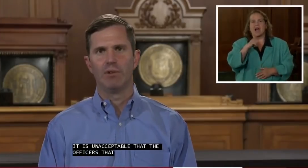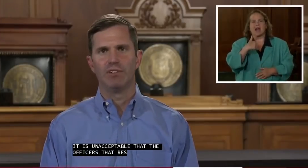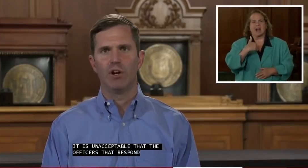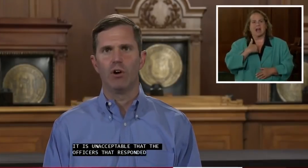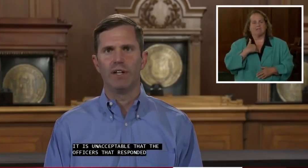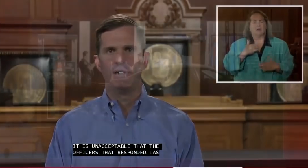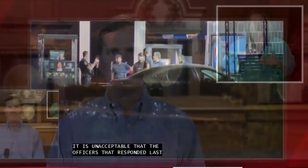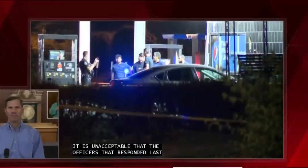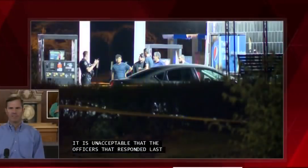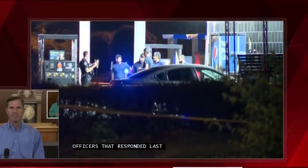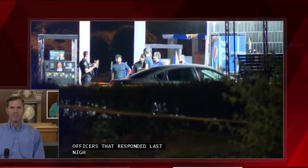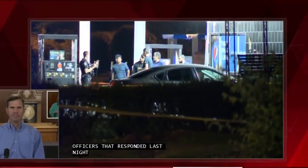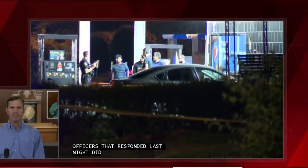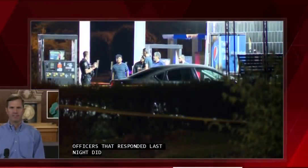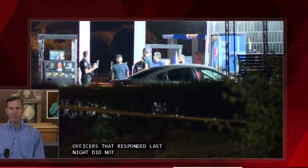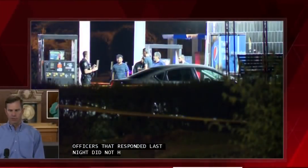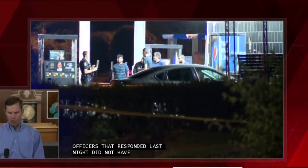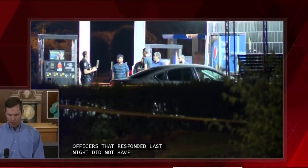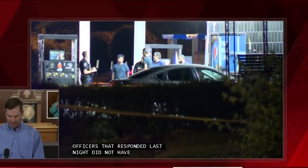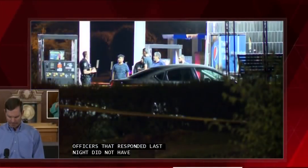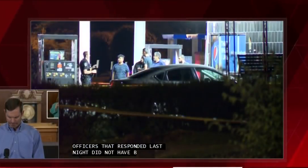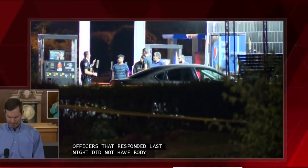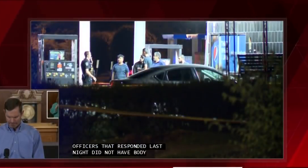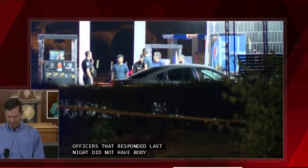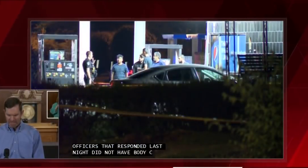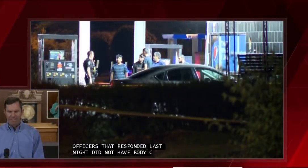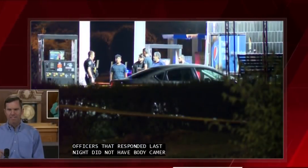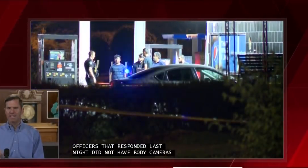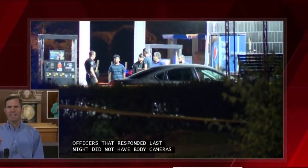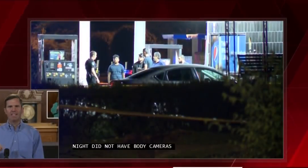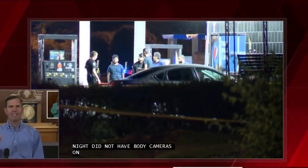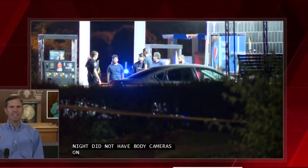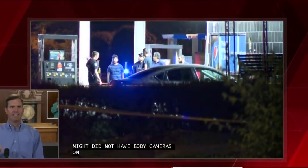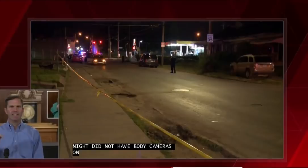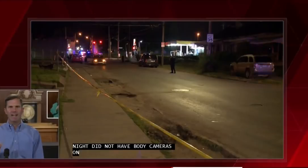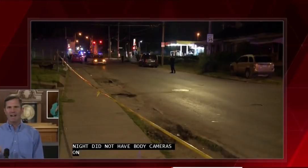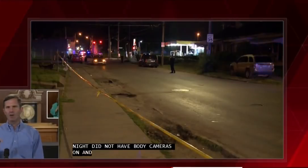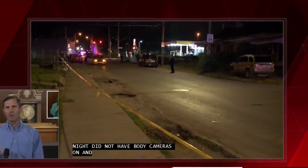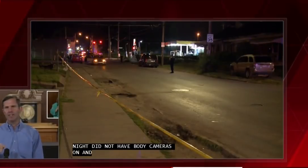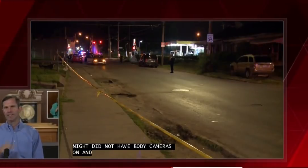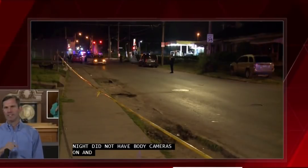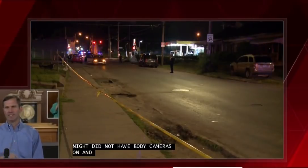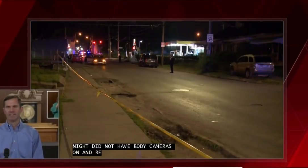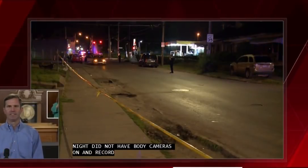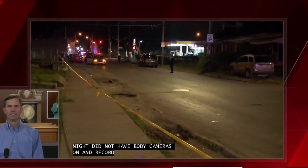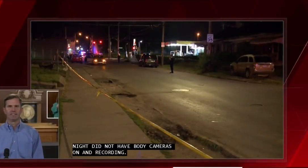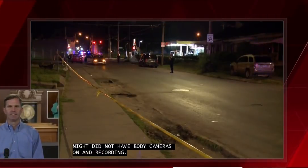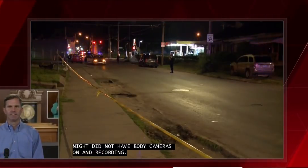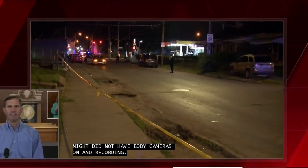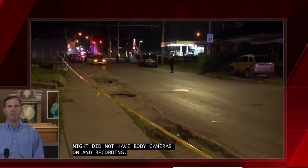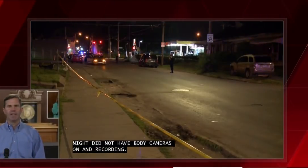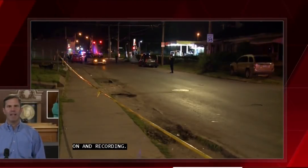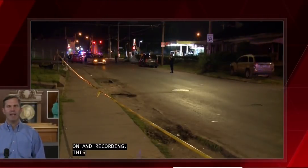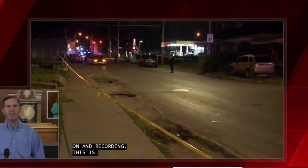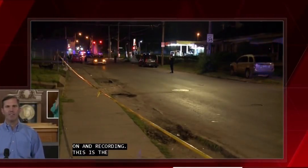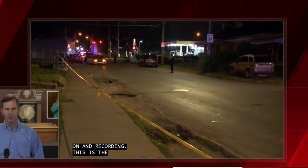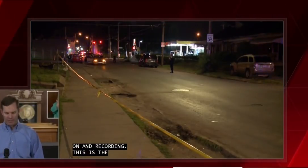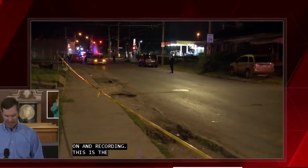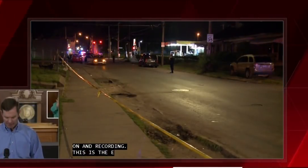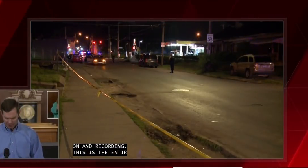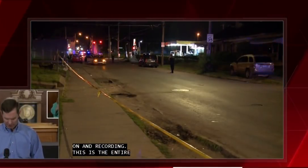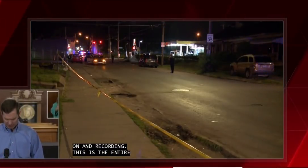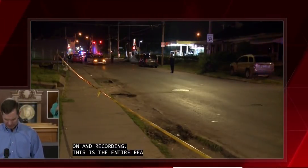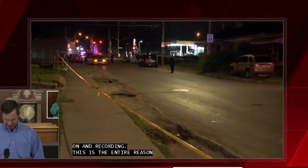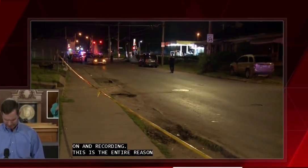body cameras on and recording. This is the entire reason that we have